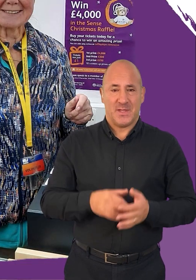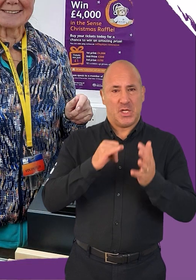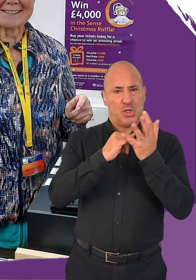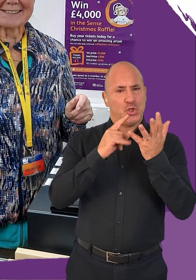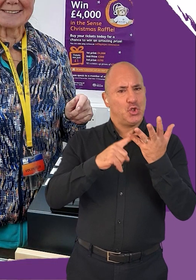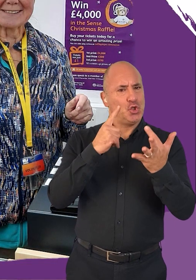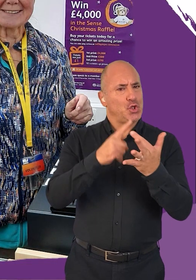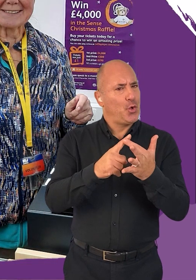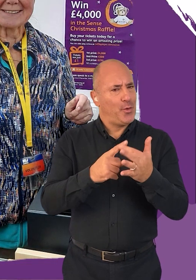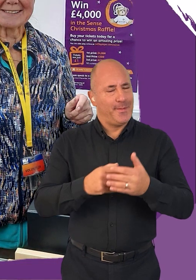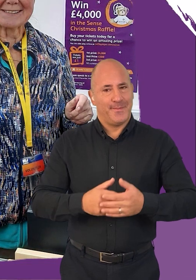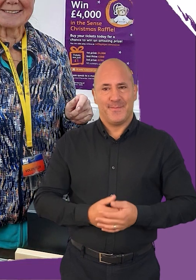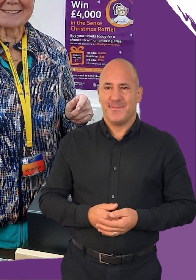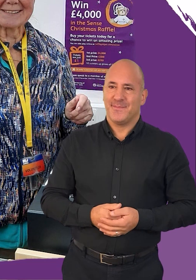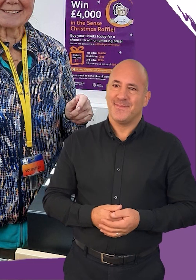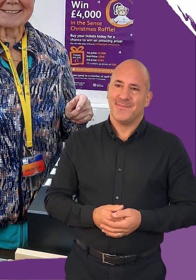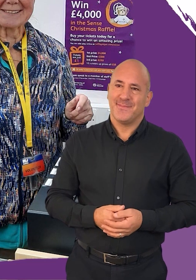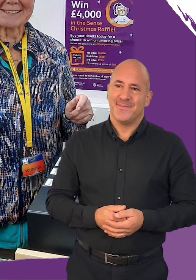Sue McKevitt.